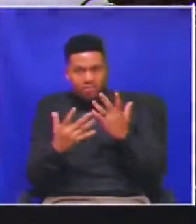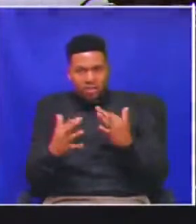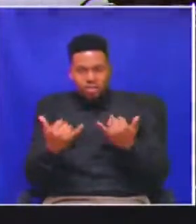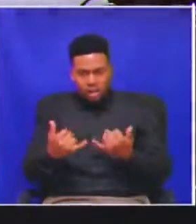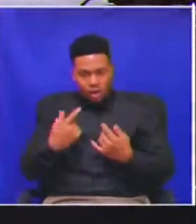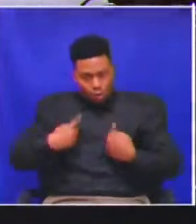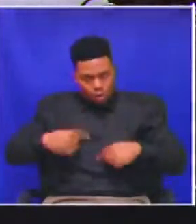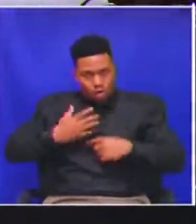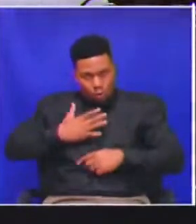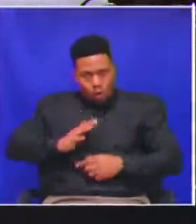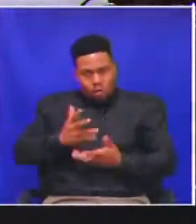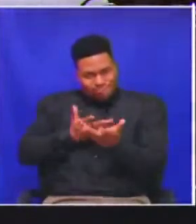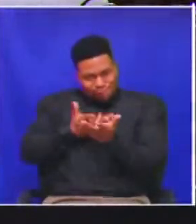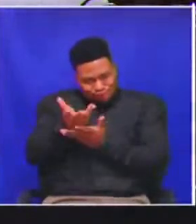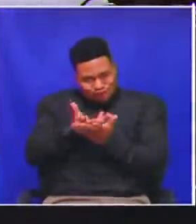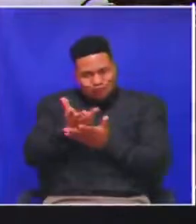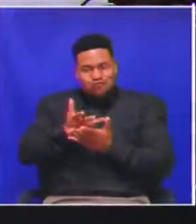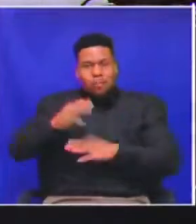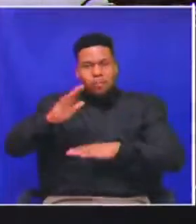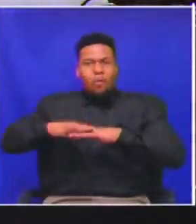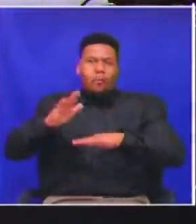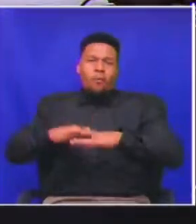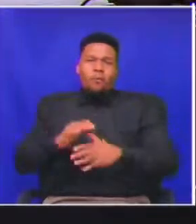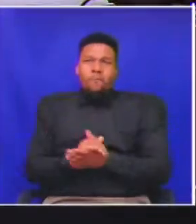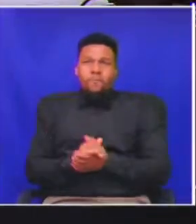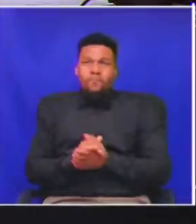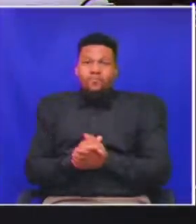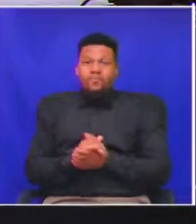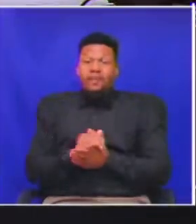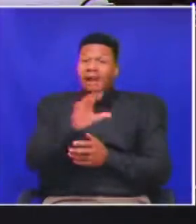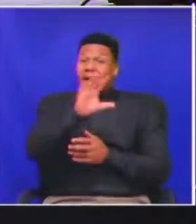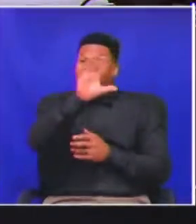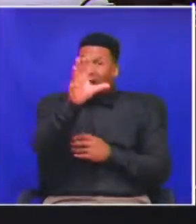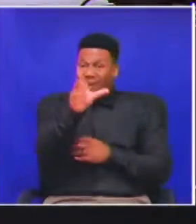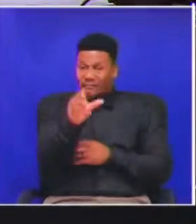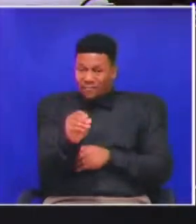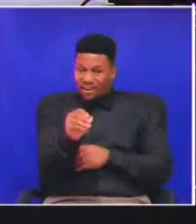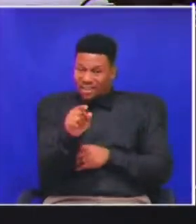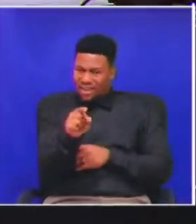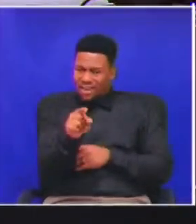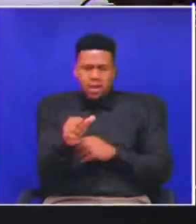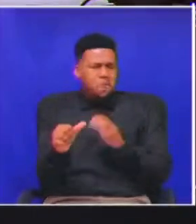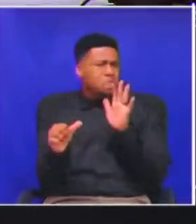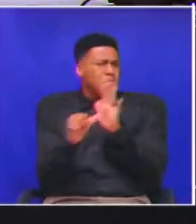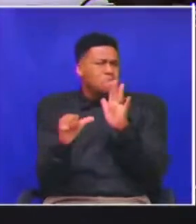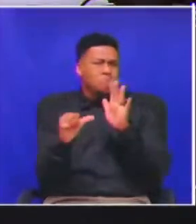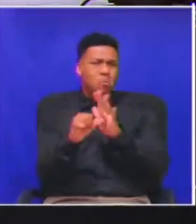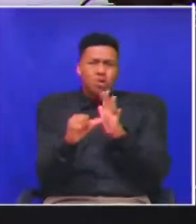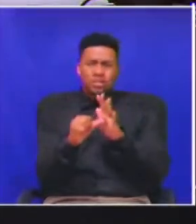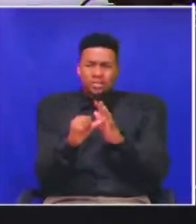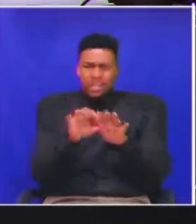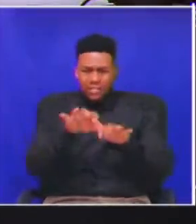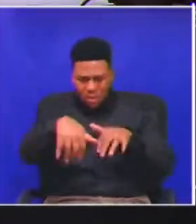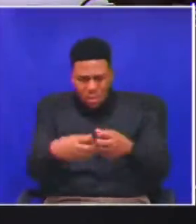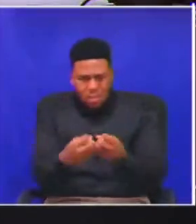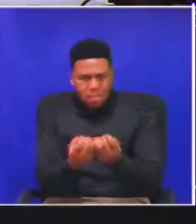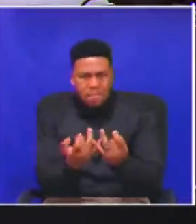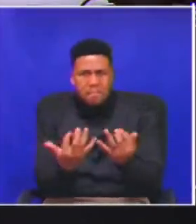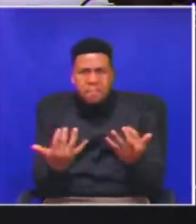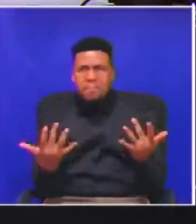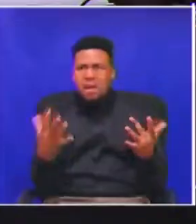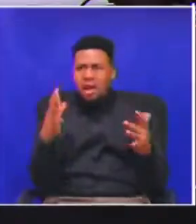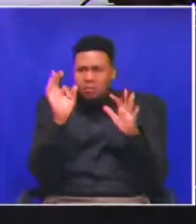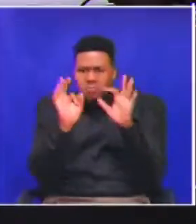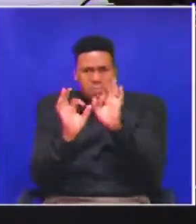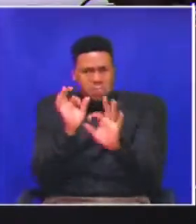regard. Our continent is the reservoir of critical minerals, and we've put the issue of critical